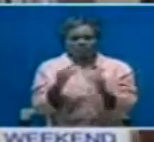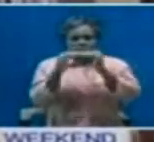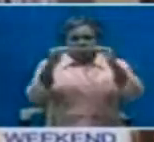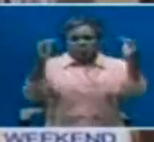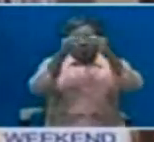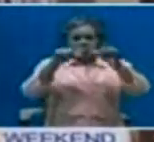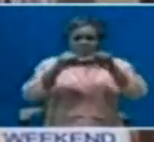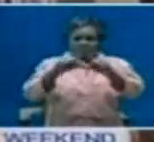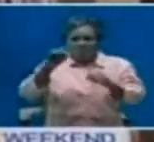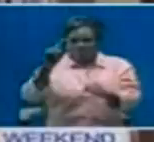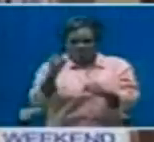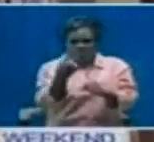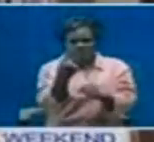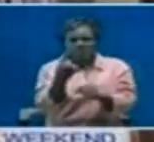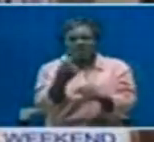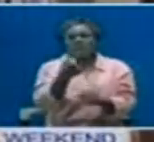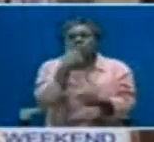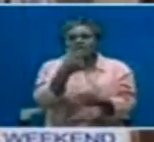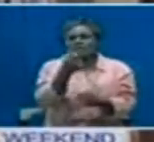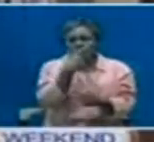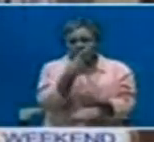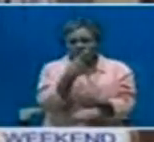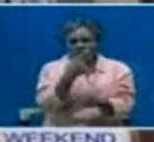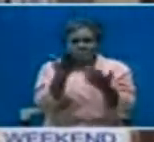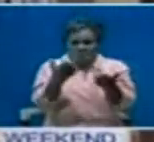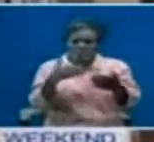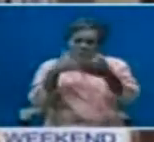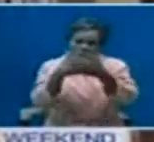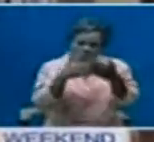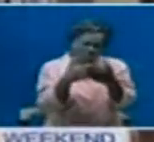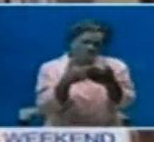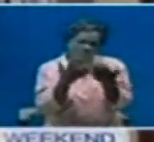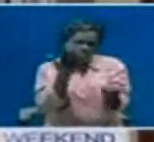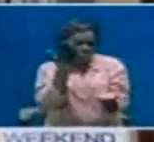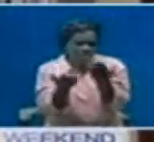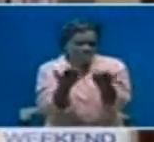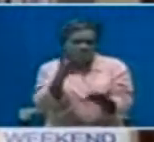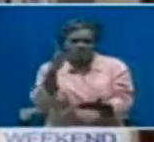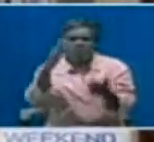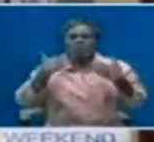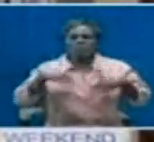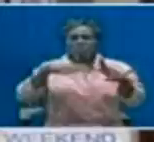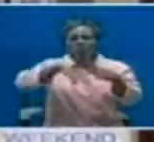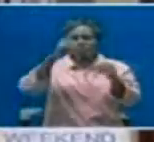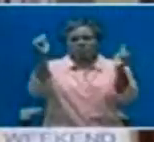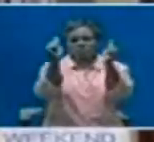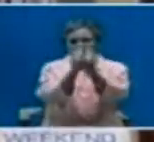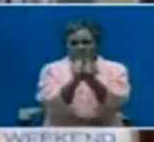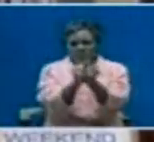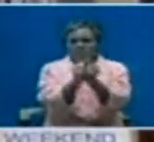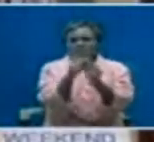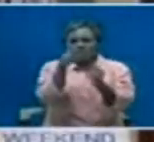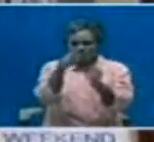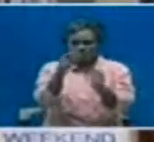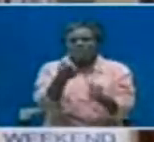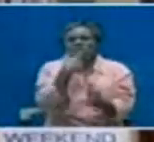resistance to first line treatment going up. We now estimate that only about 4 people out of 10 we respond to the first